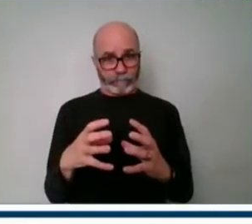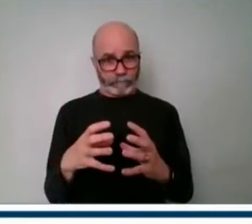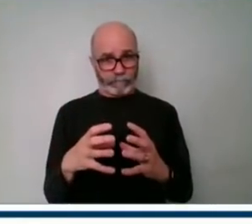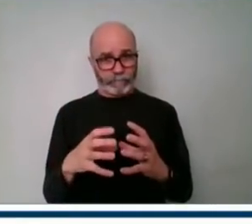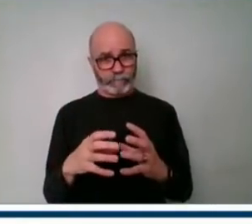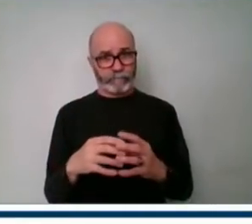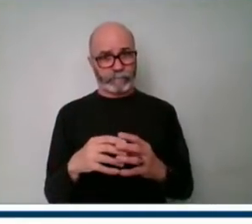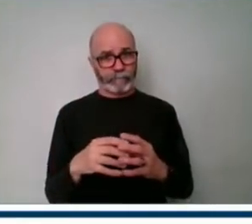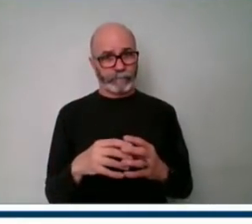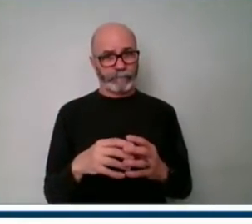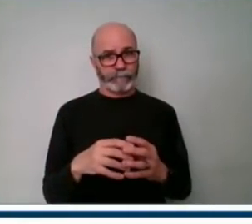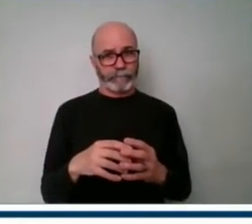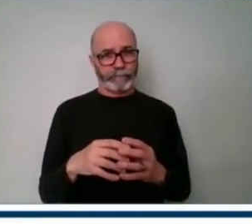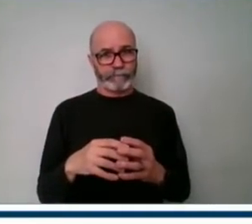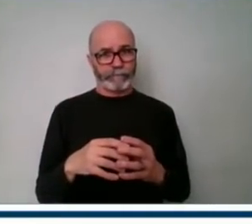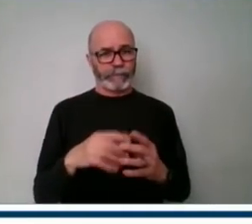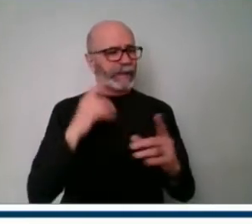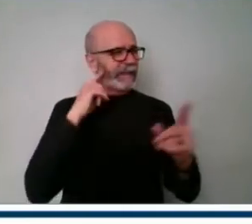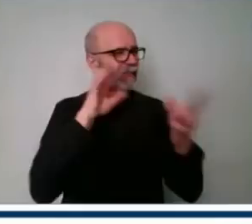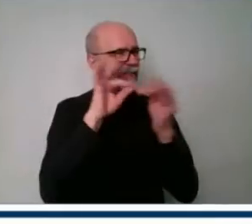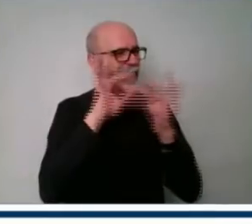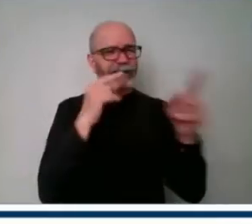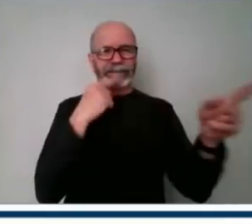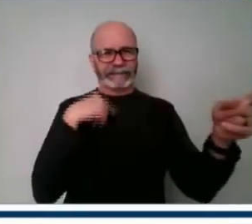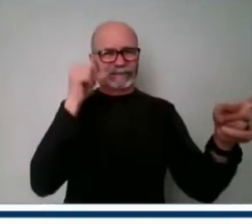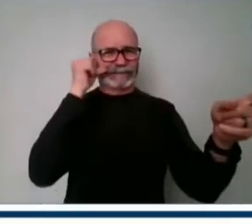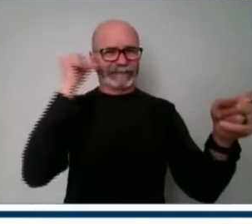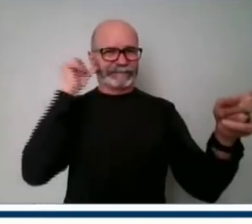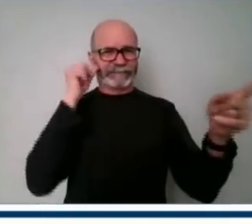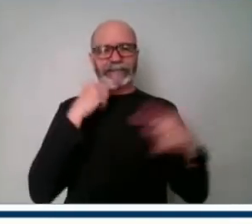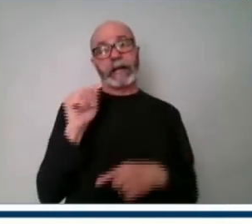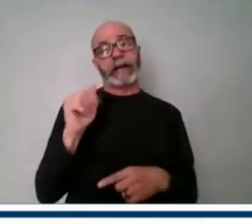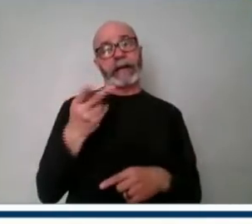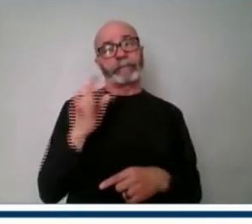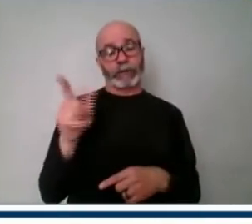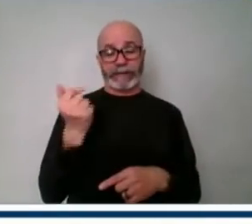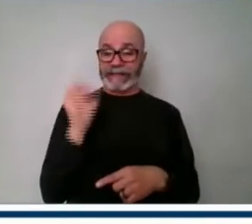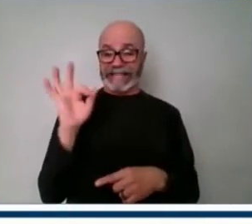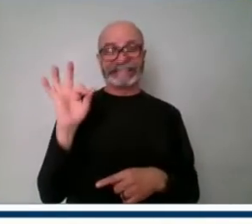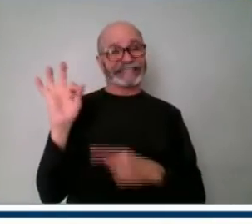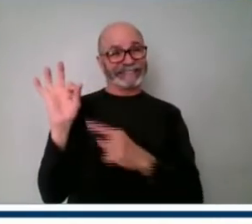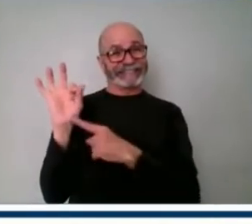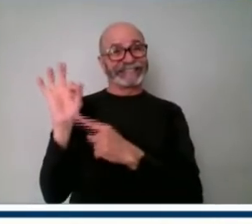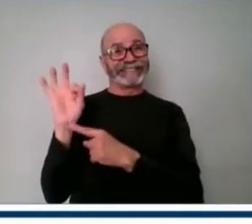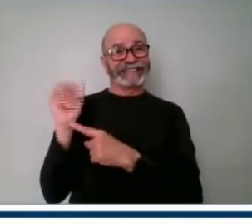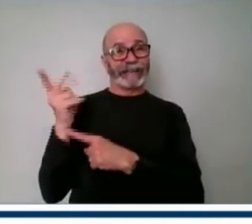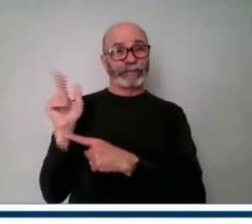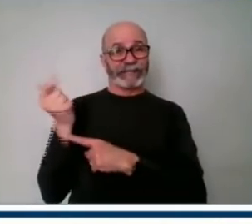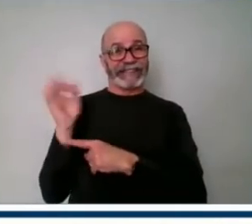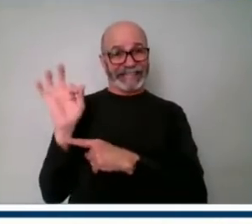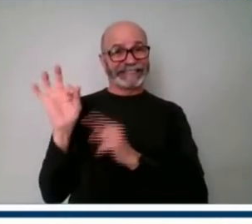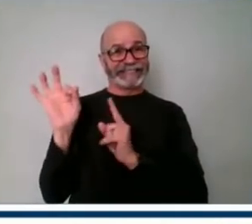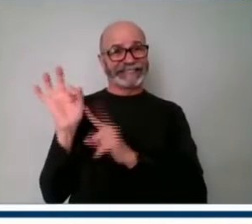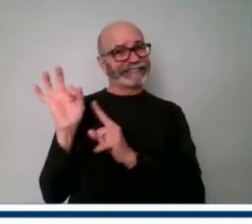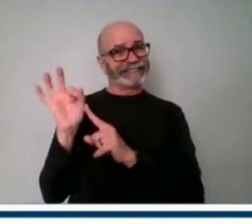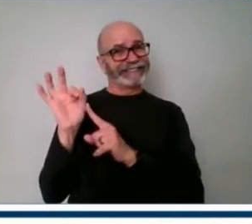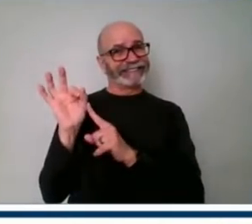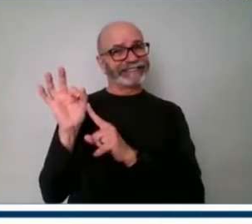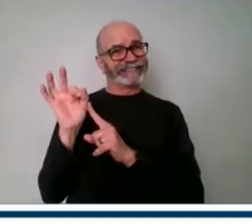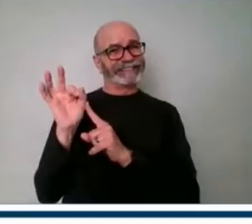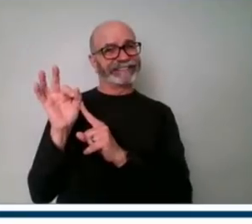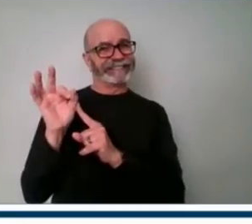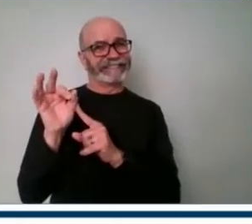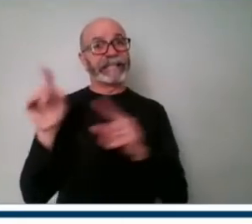yesterday, April 19th, is, the anniversary of the Nova Scotia shooting last year. Was there any thought given to that when you picked that